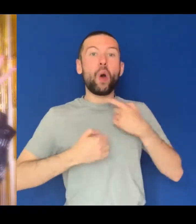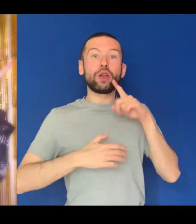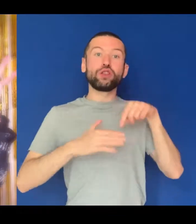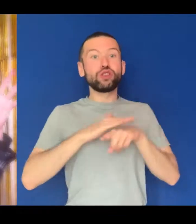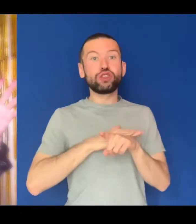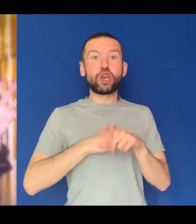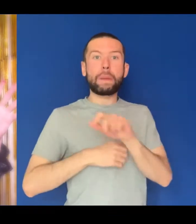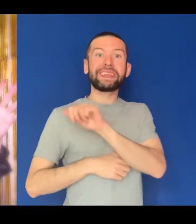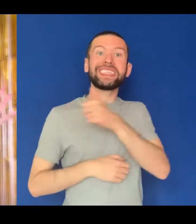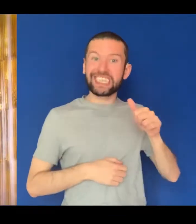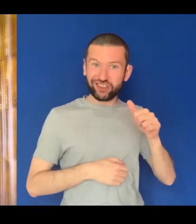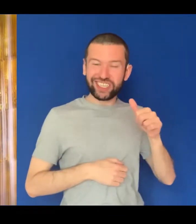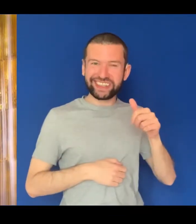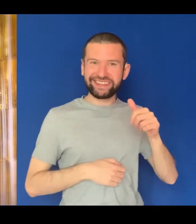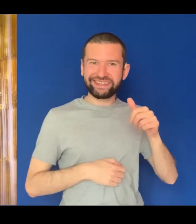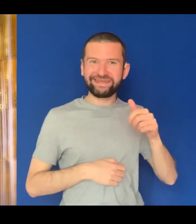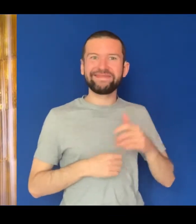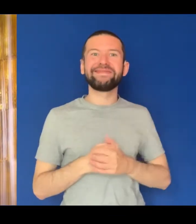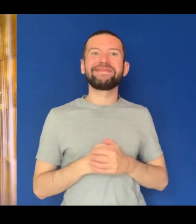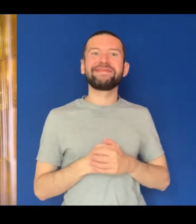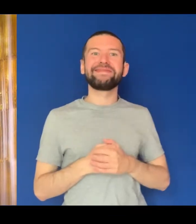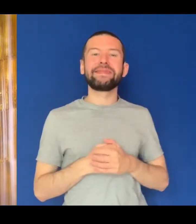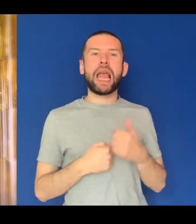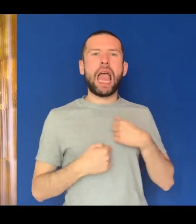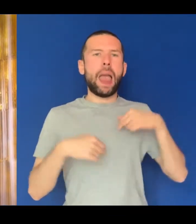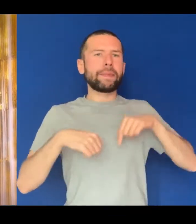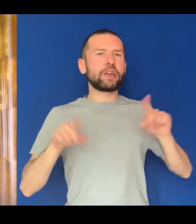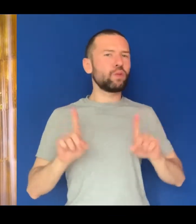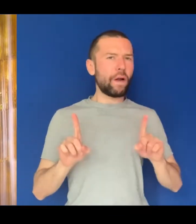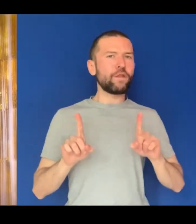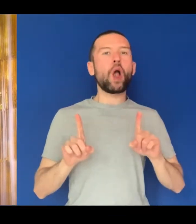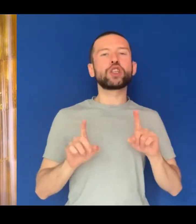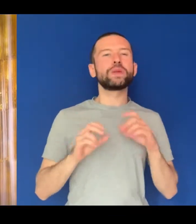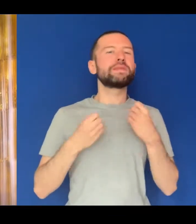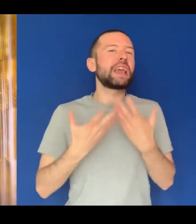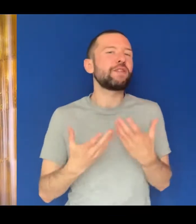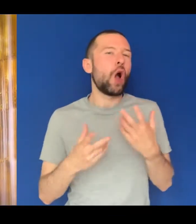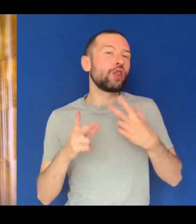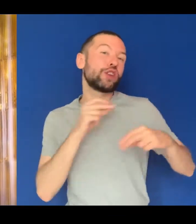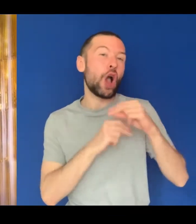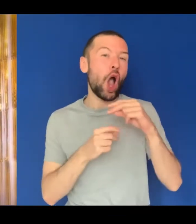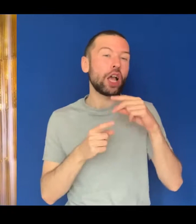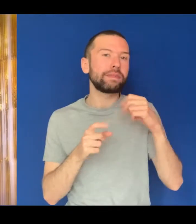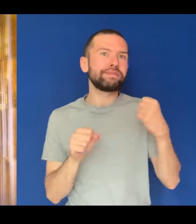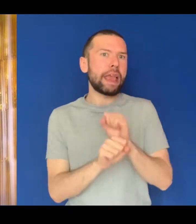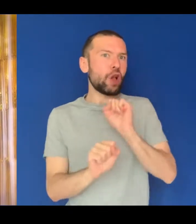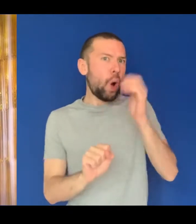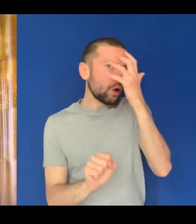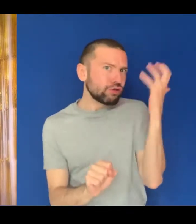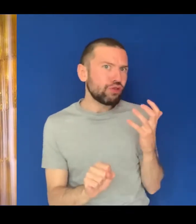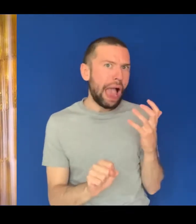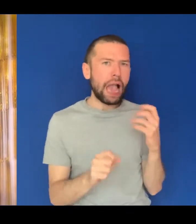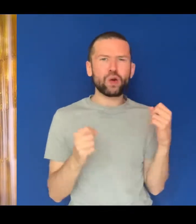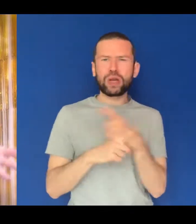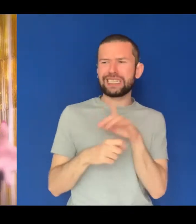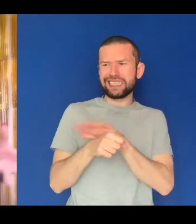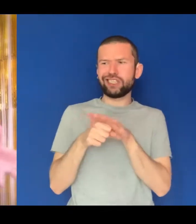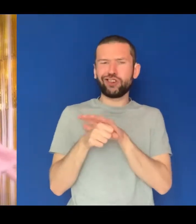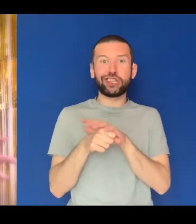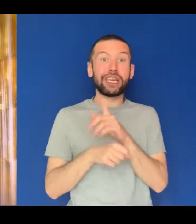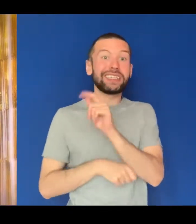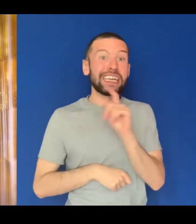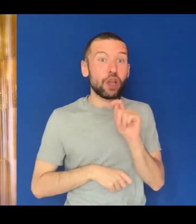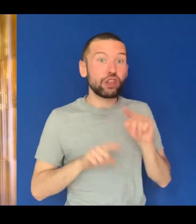YouTube series. I'm going to be your agony aunt, giving you all the goss, DIY drag, weird scenarios,